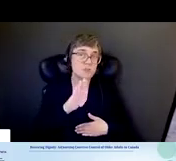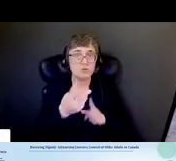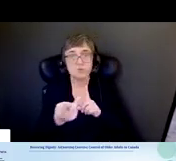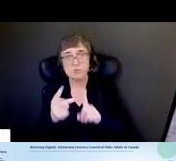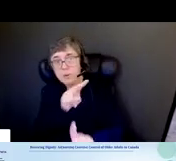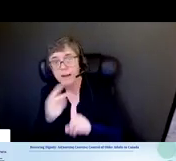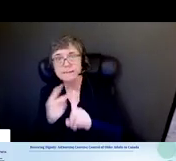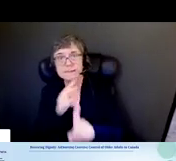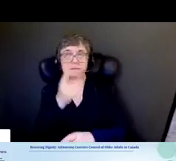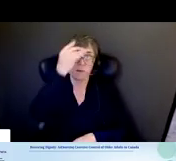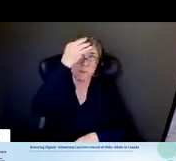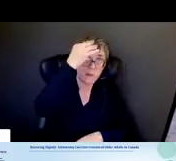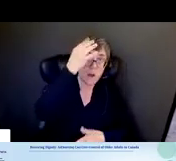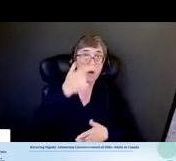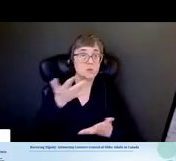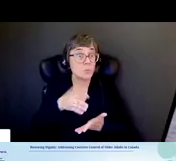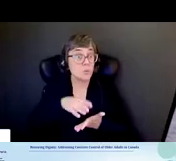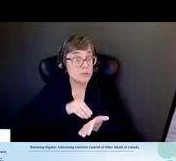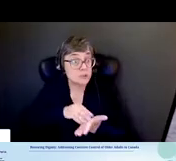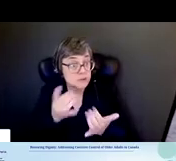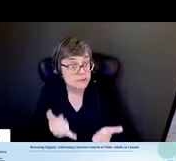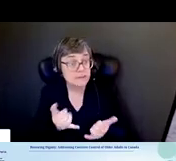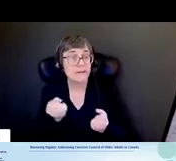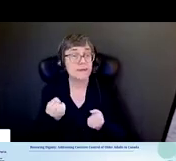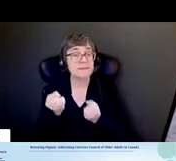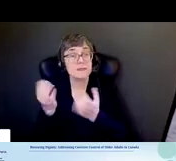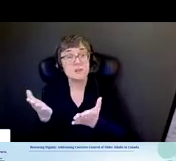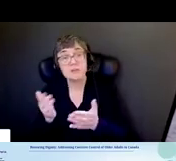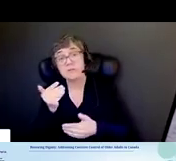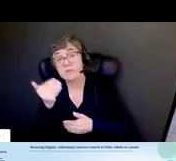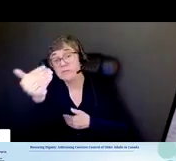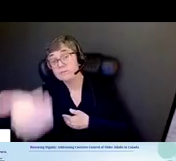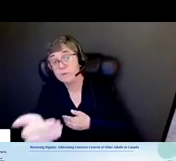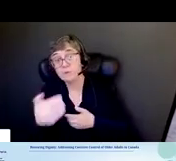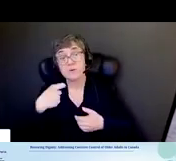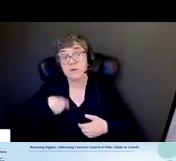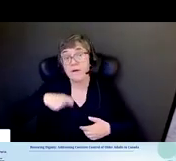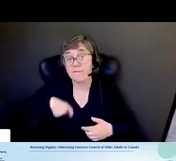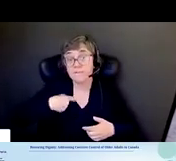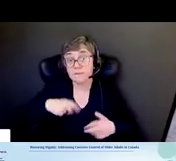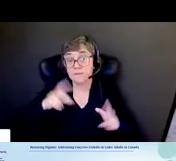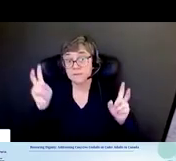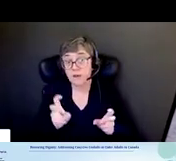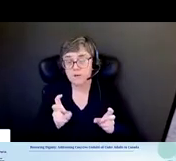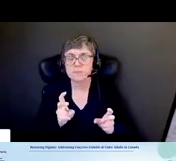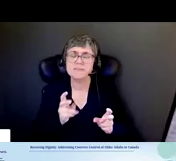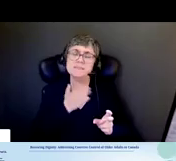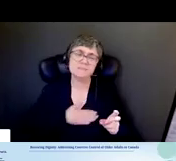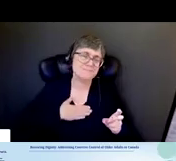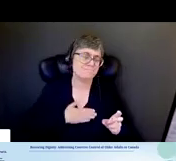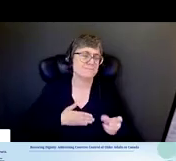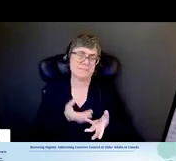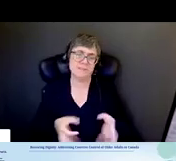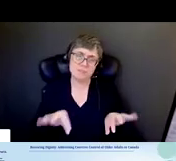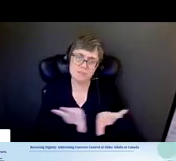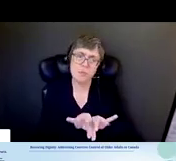learned today, your thoughts, suggestions for future conferences. All of this matters to us. So you can either use the